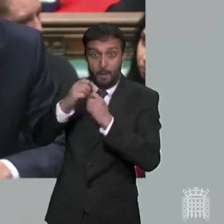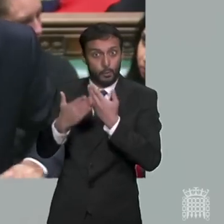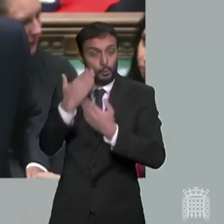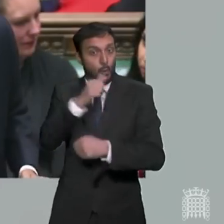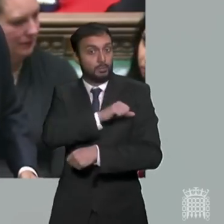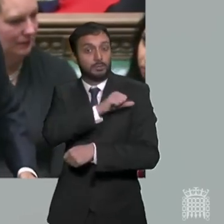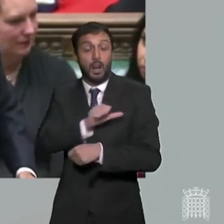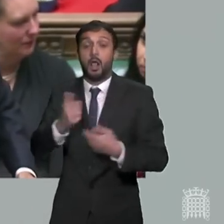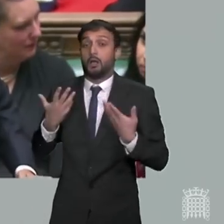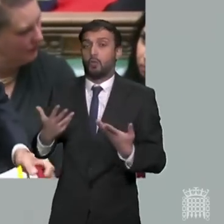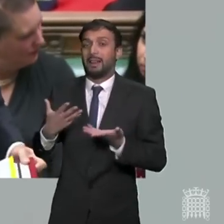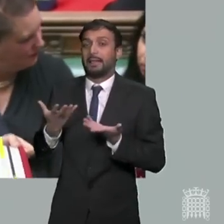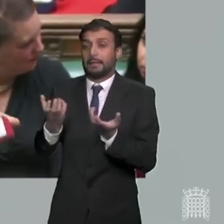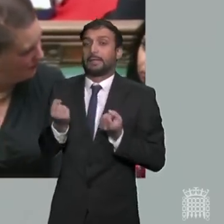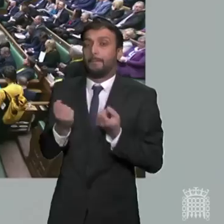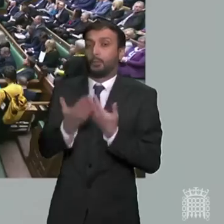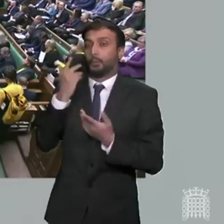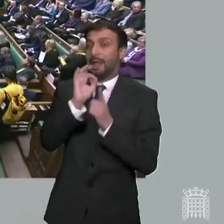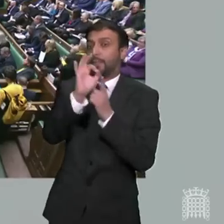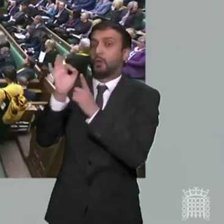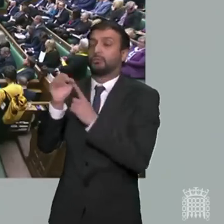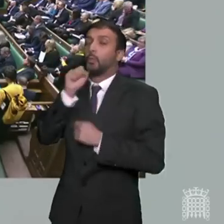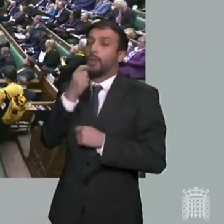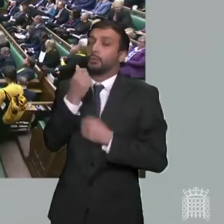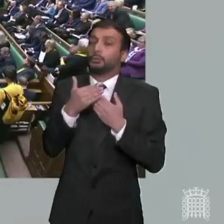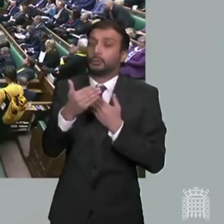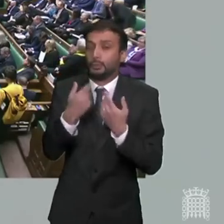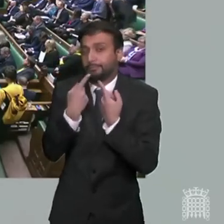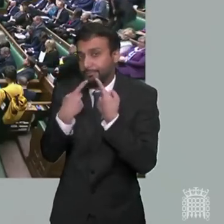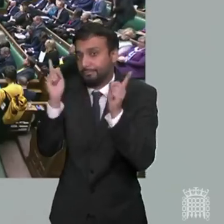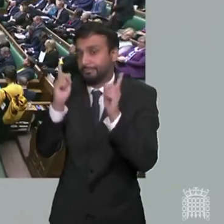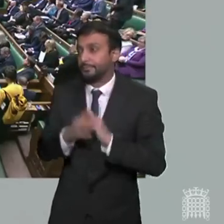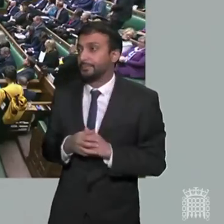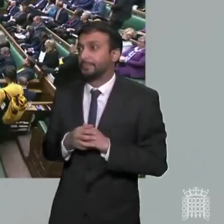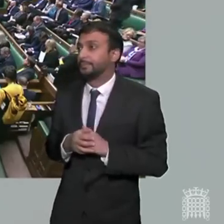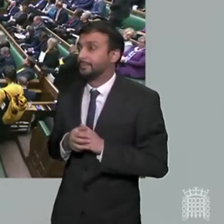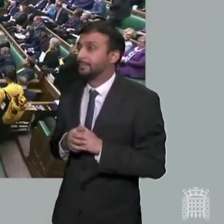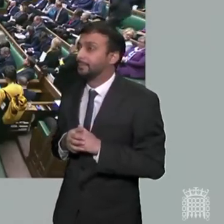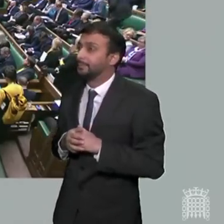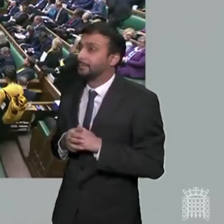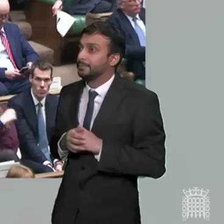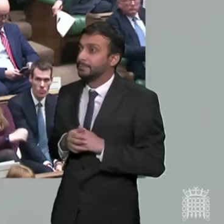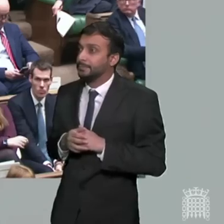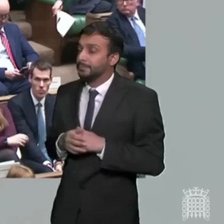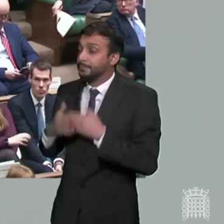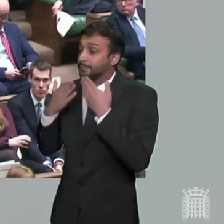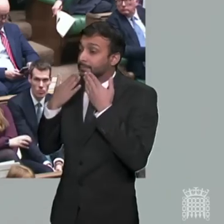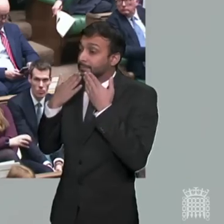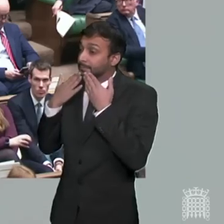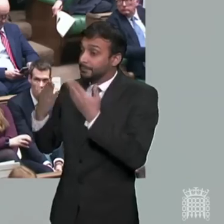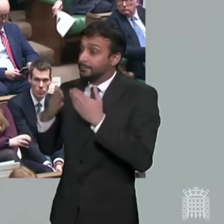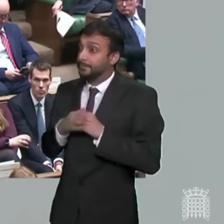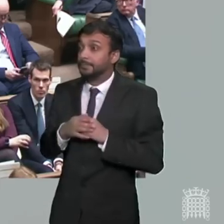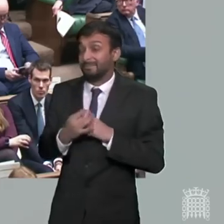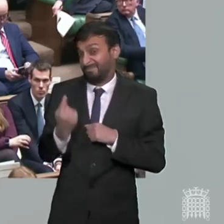and an announcement will be made shortly. Miraculously Foy. Thank you, Mr. Speaker. On Small Business